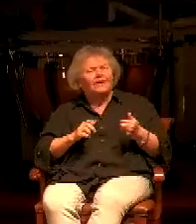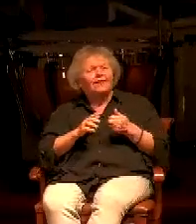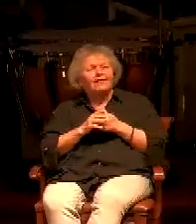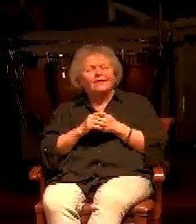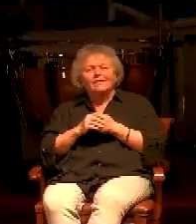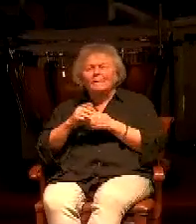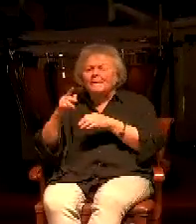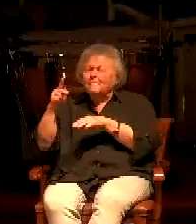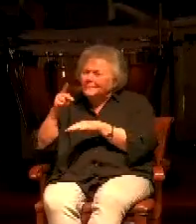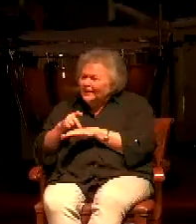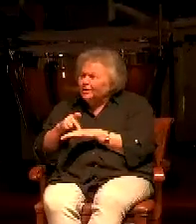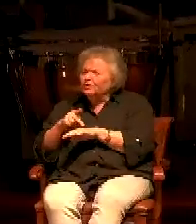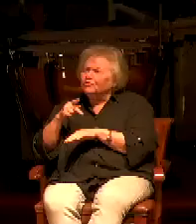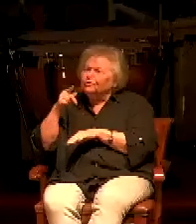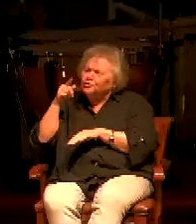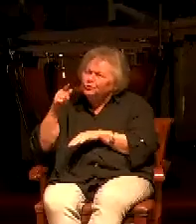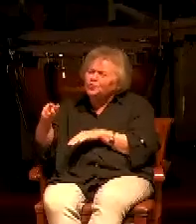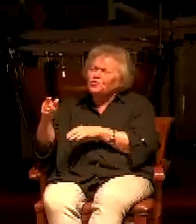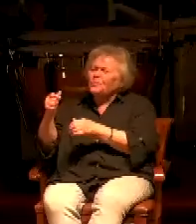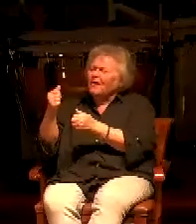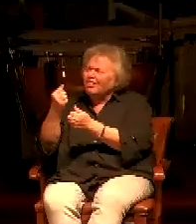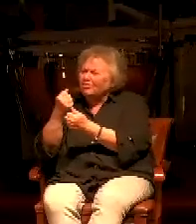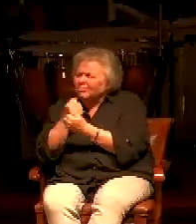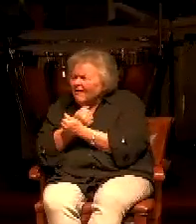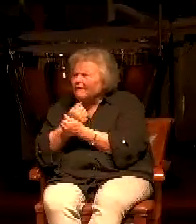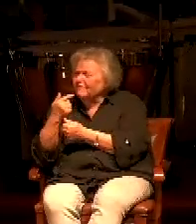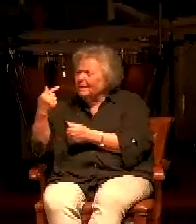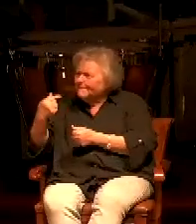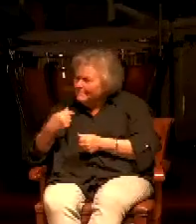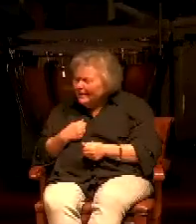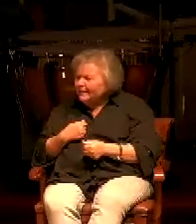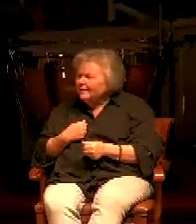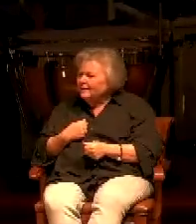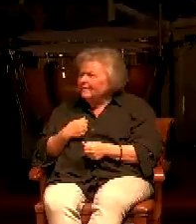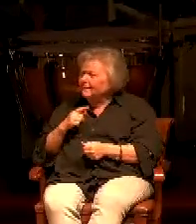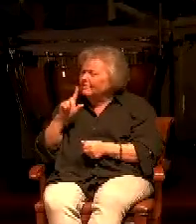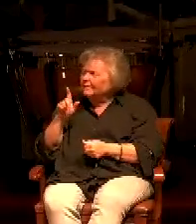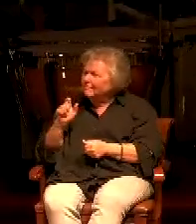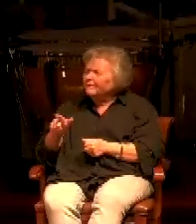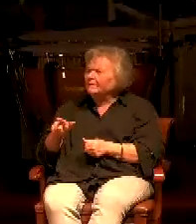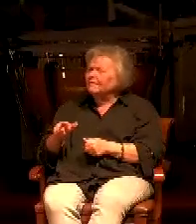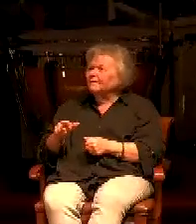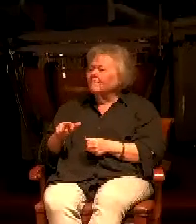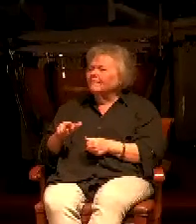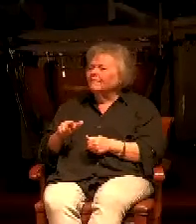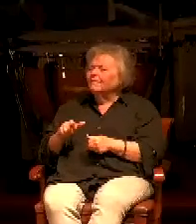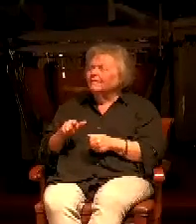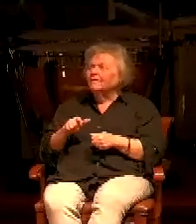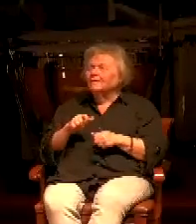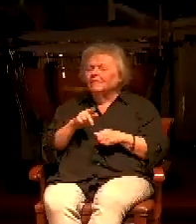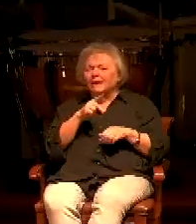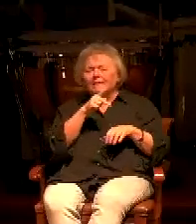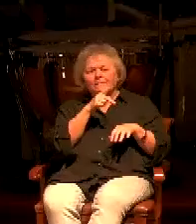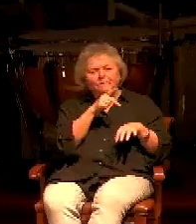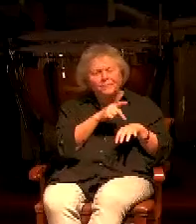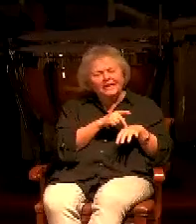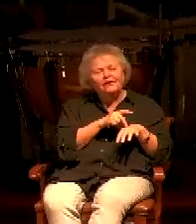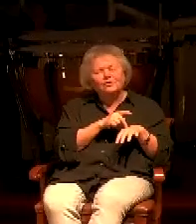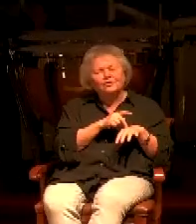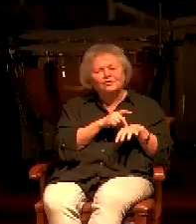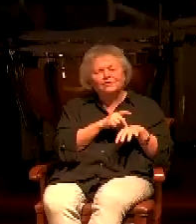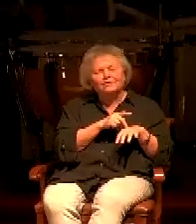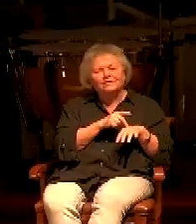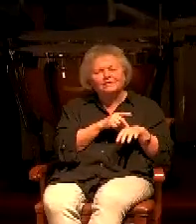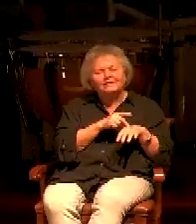me?" "Lord, you know I love you." And in that moment, over a charcoal